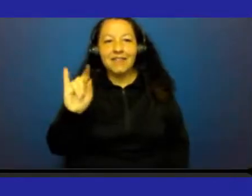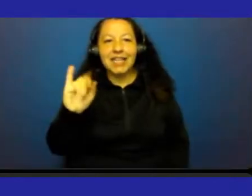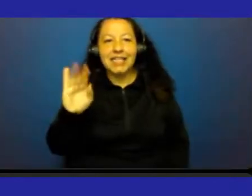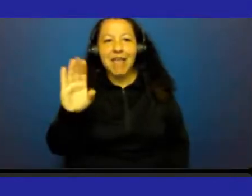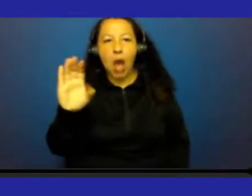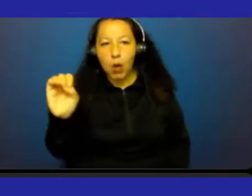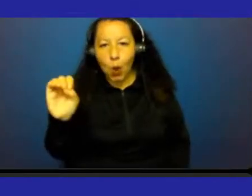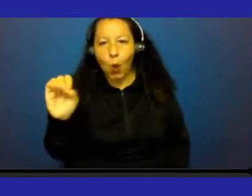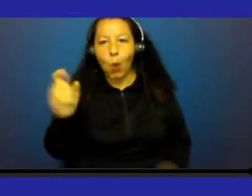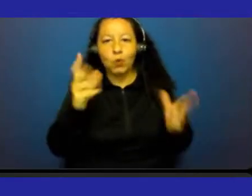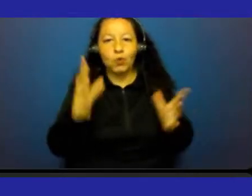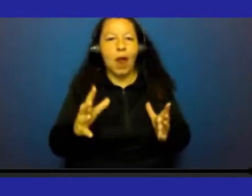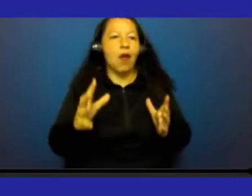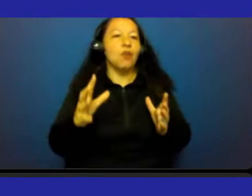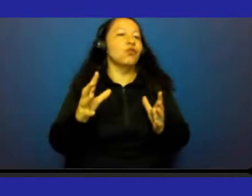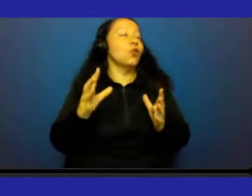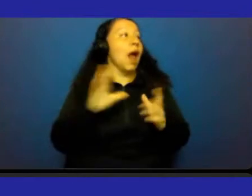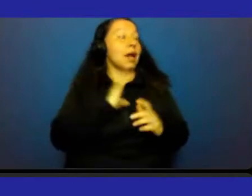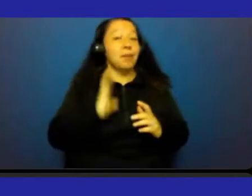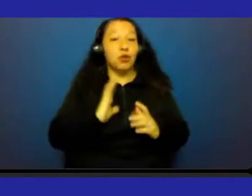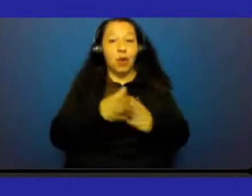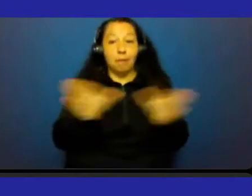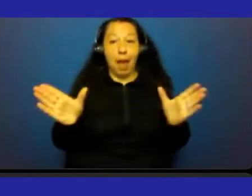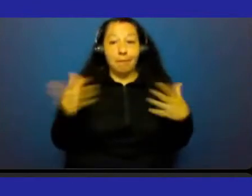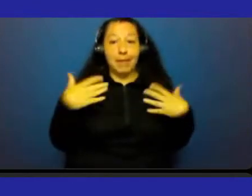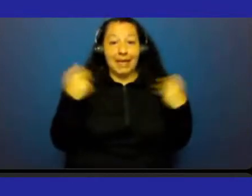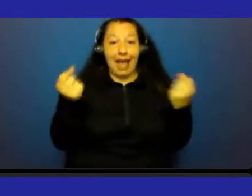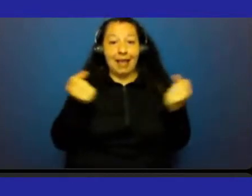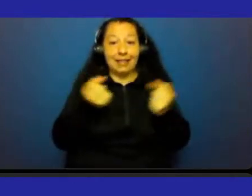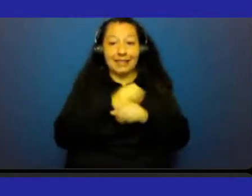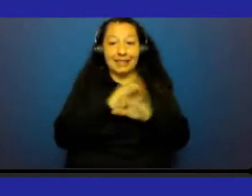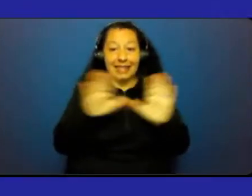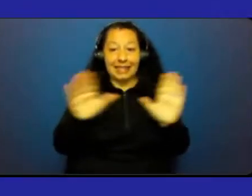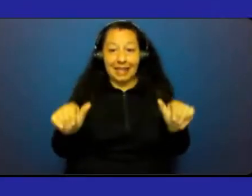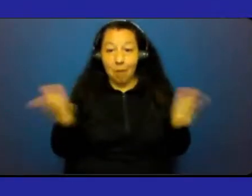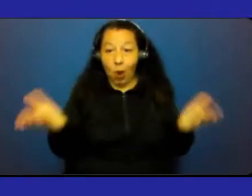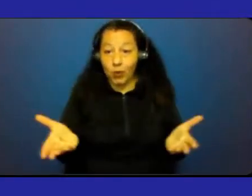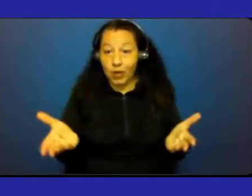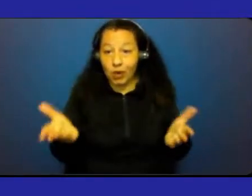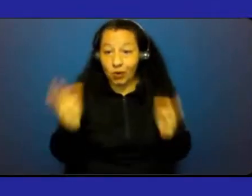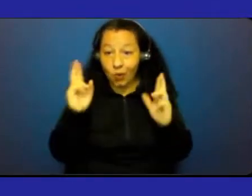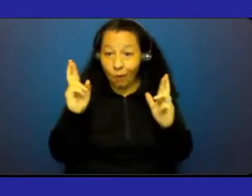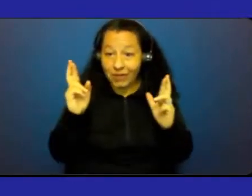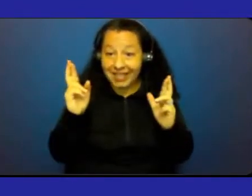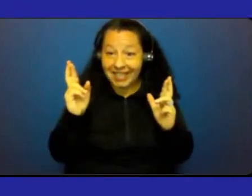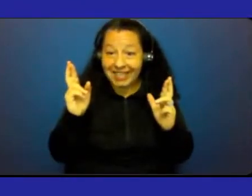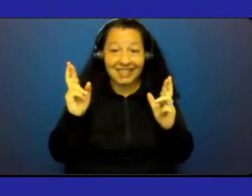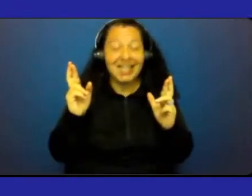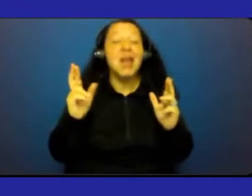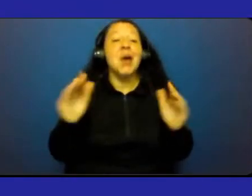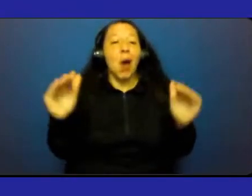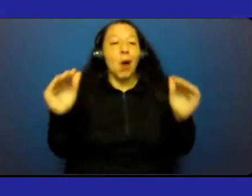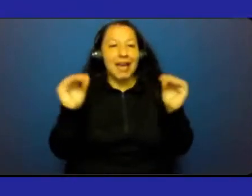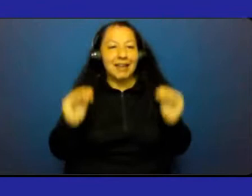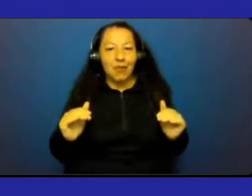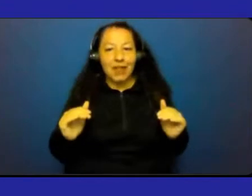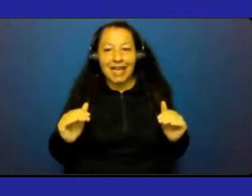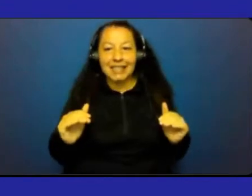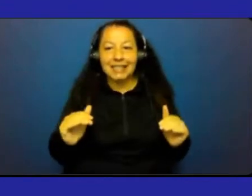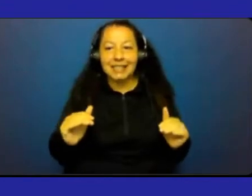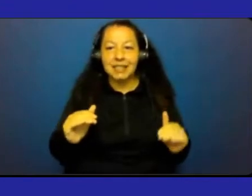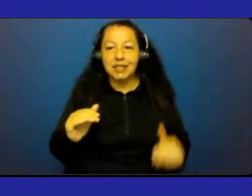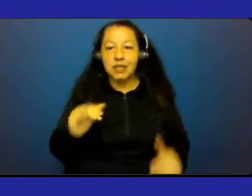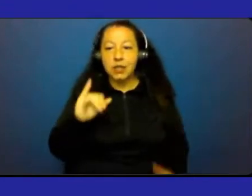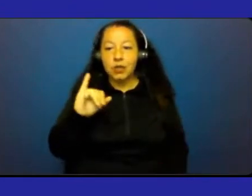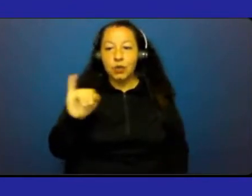Public Health System? Are you here, hopefully? All right, moving down the list,